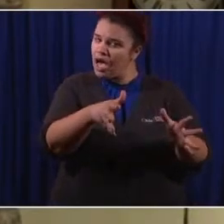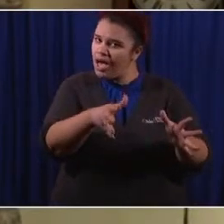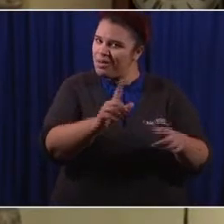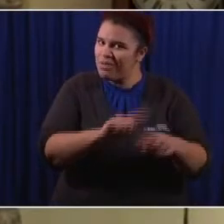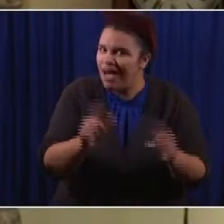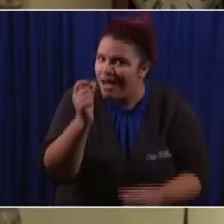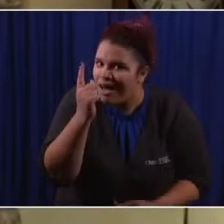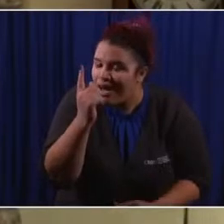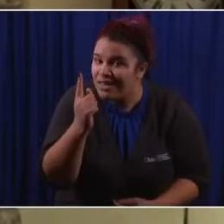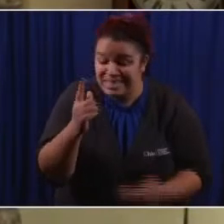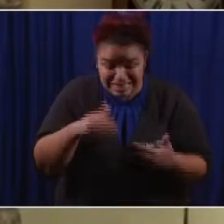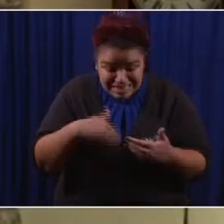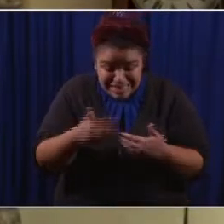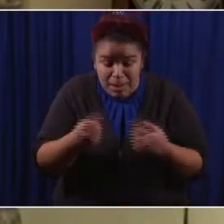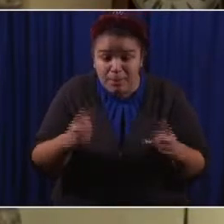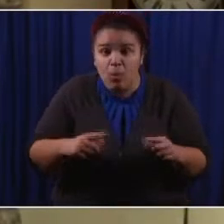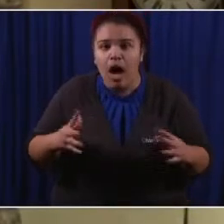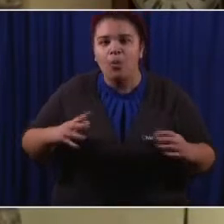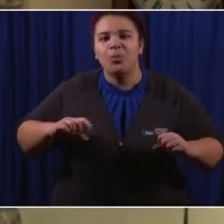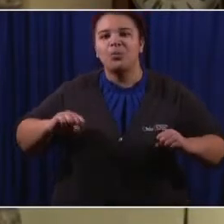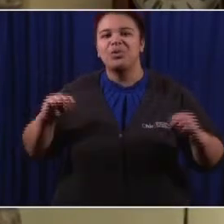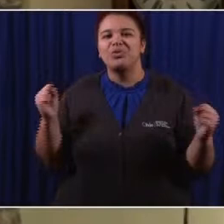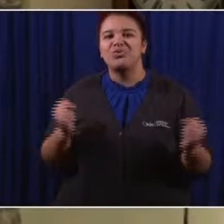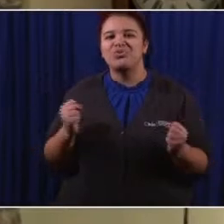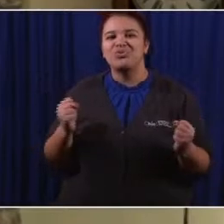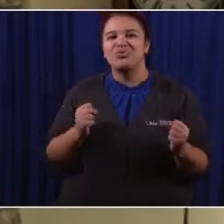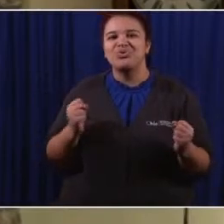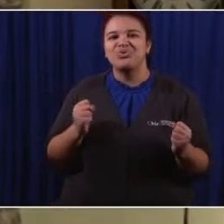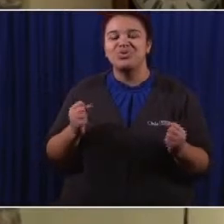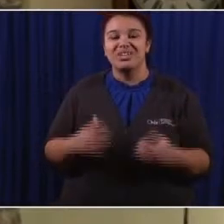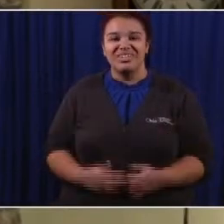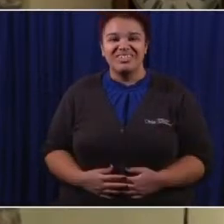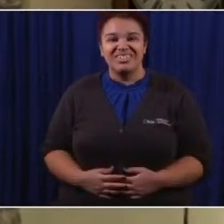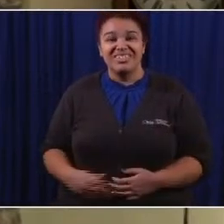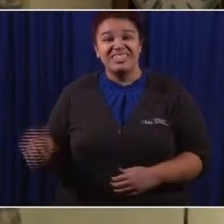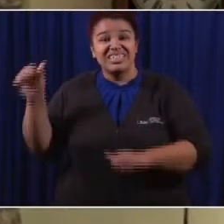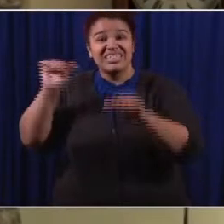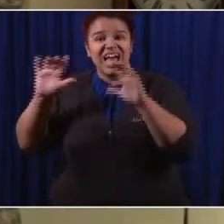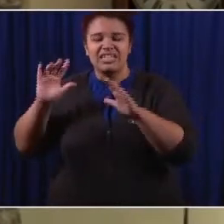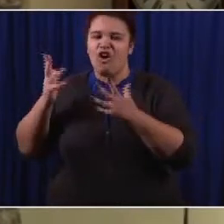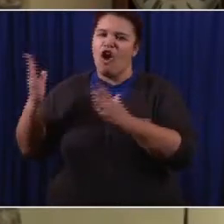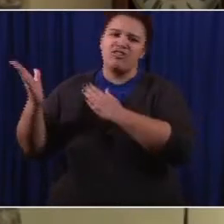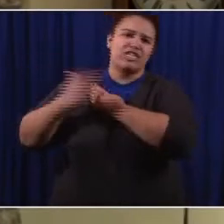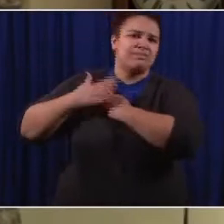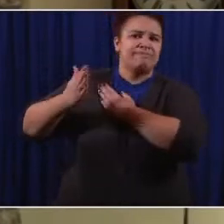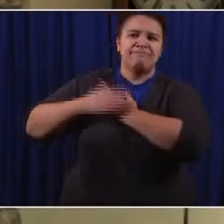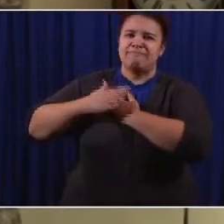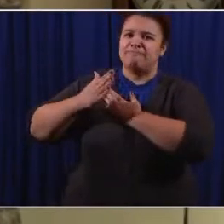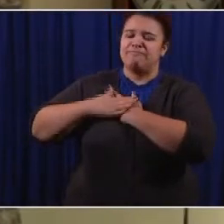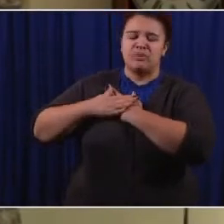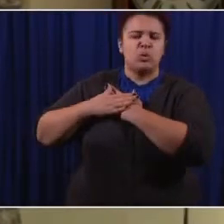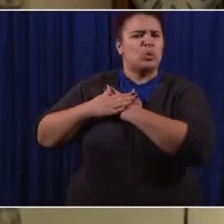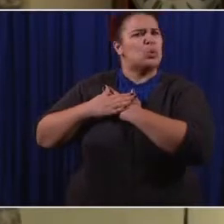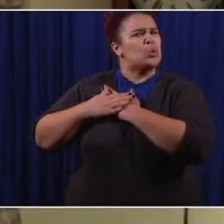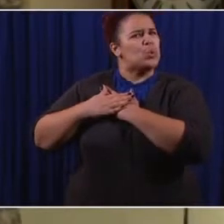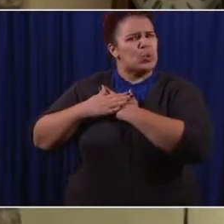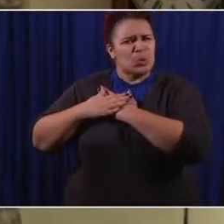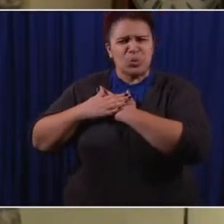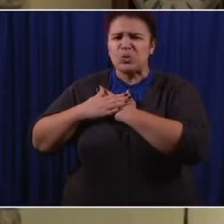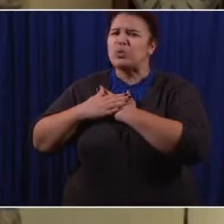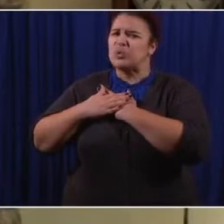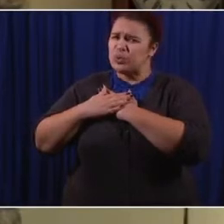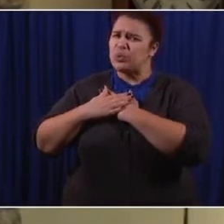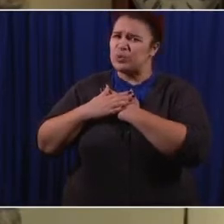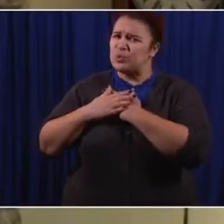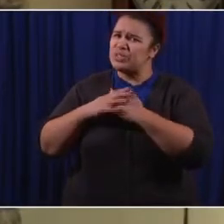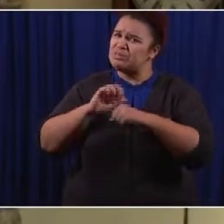things, some of the scientists predict things get rougher in the winter as far as the virus. So we carry on.